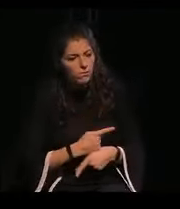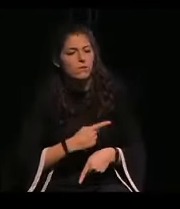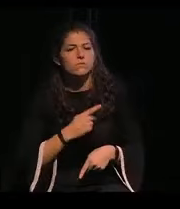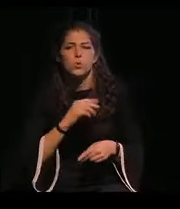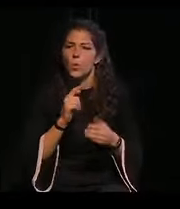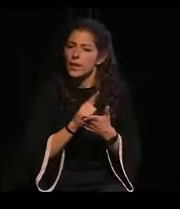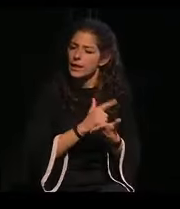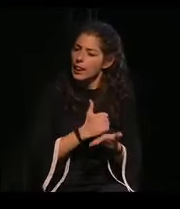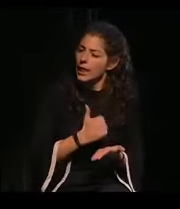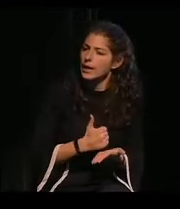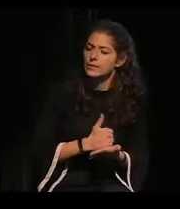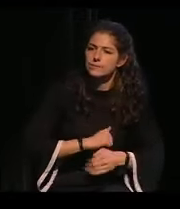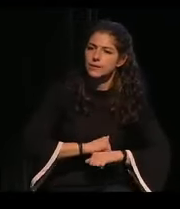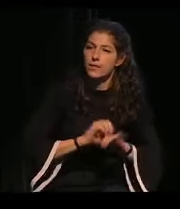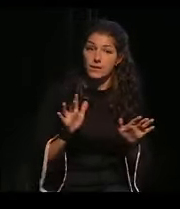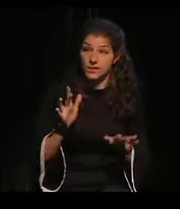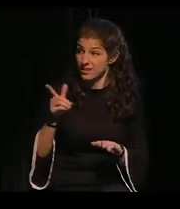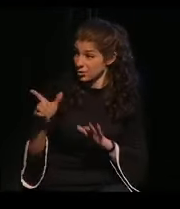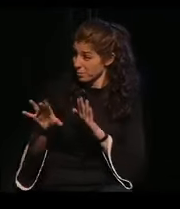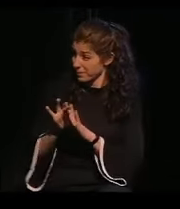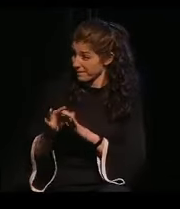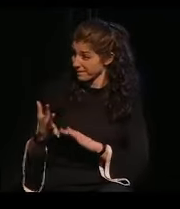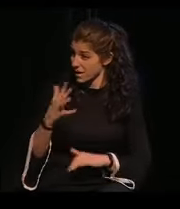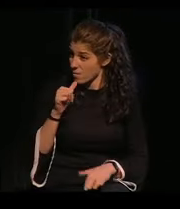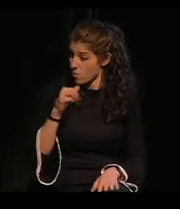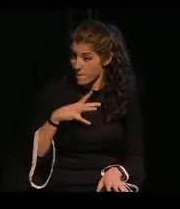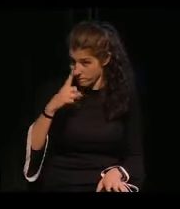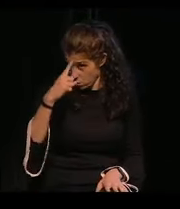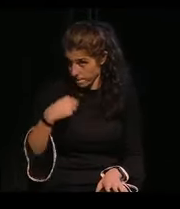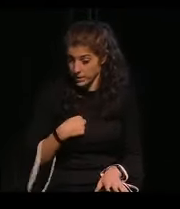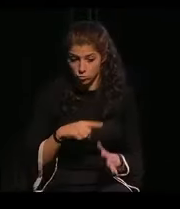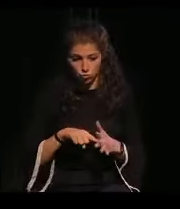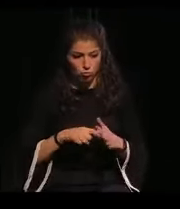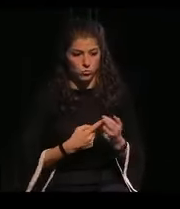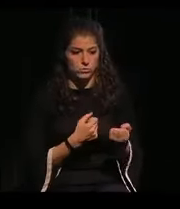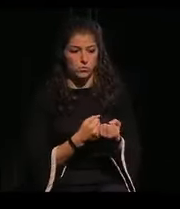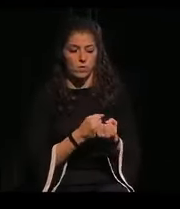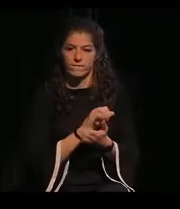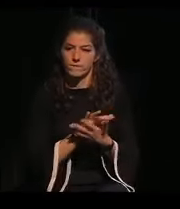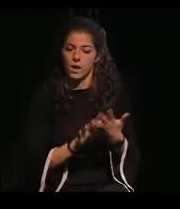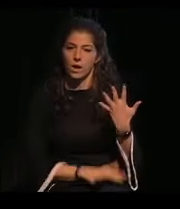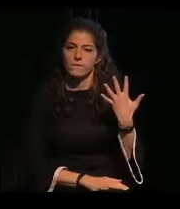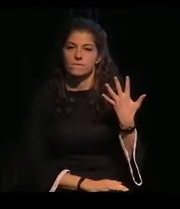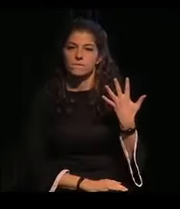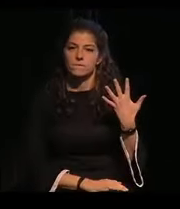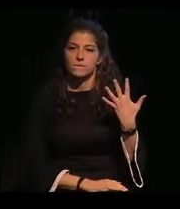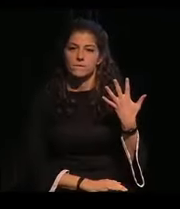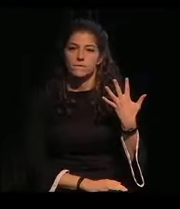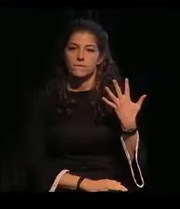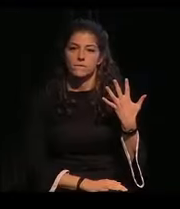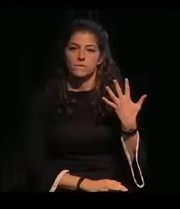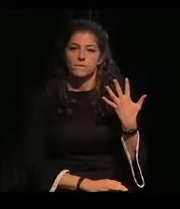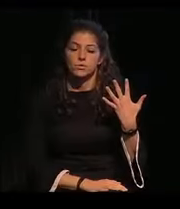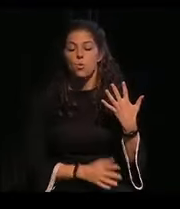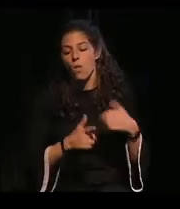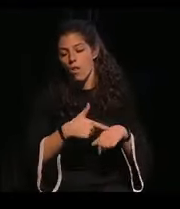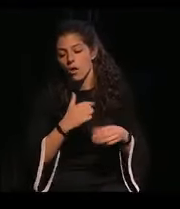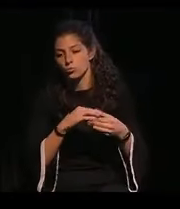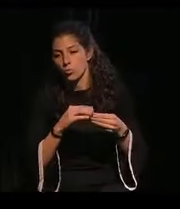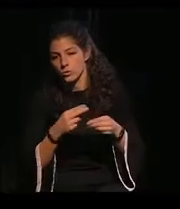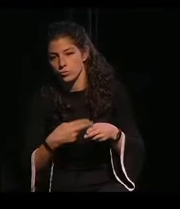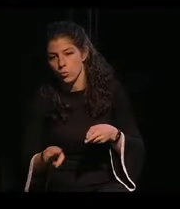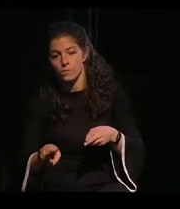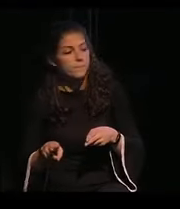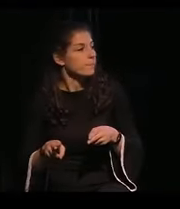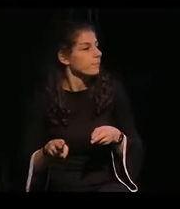forth. And I said, can you select 5 women for me to start supporting? To cut the long story short,